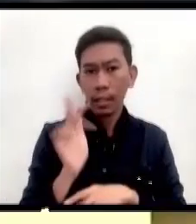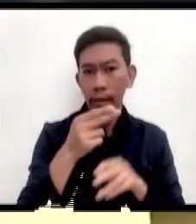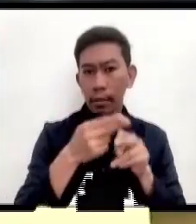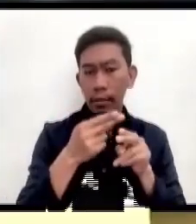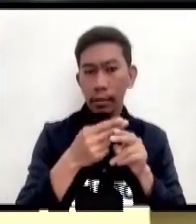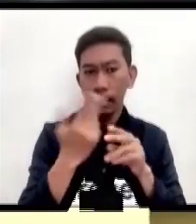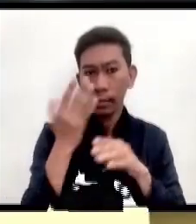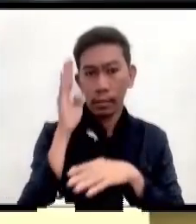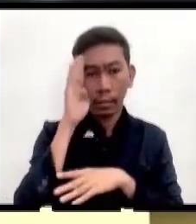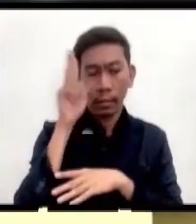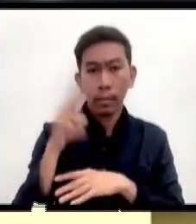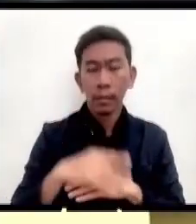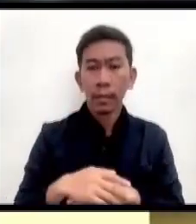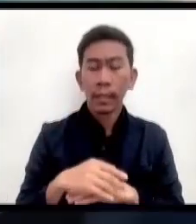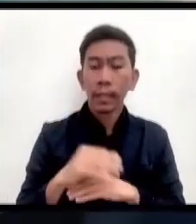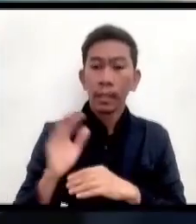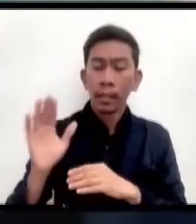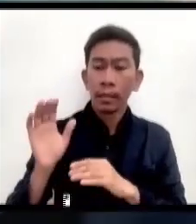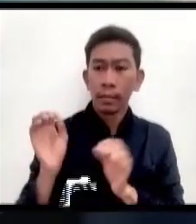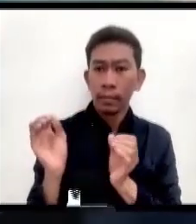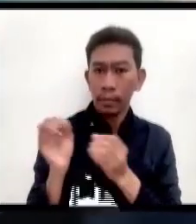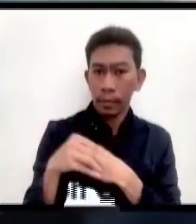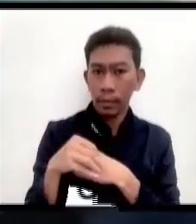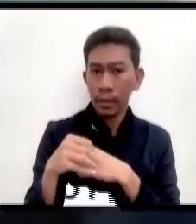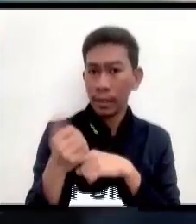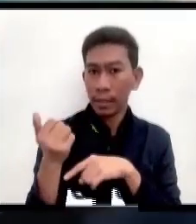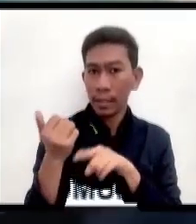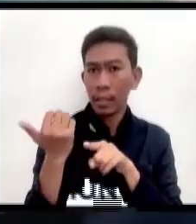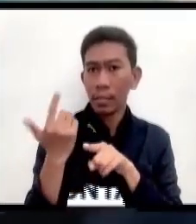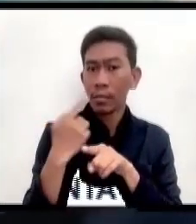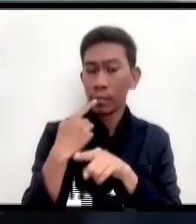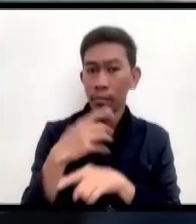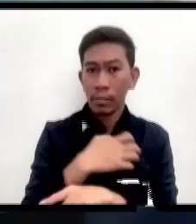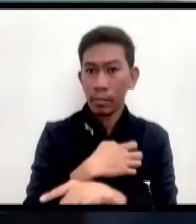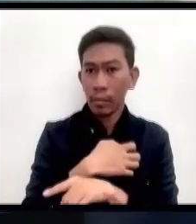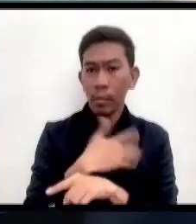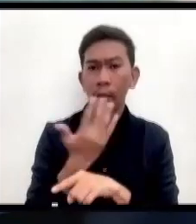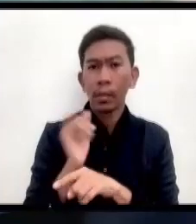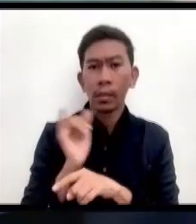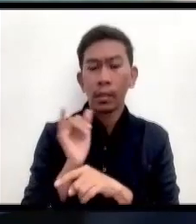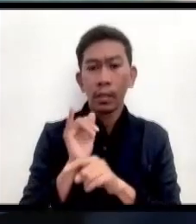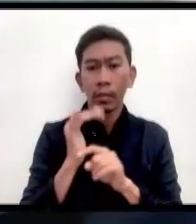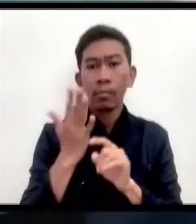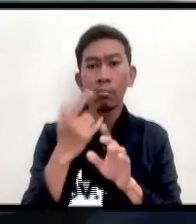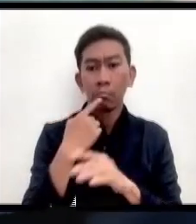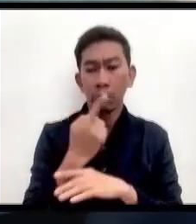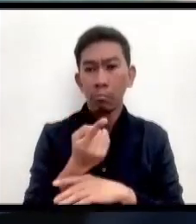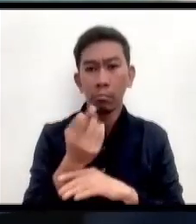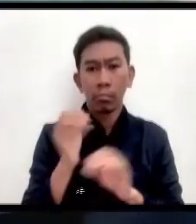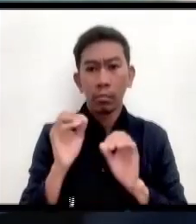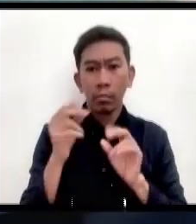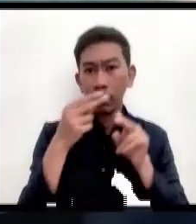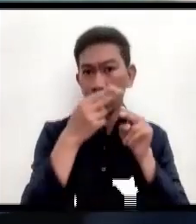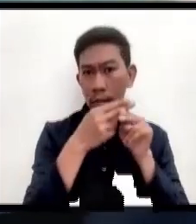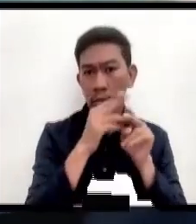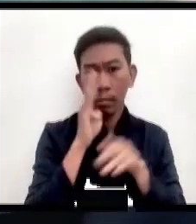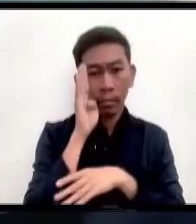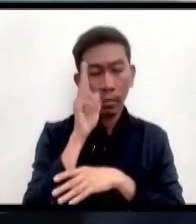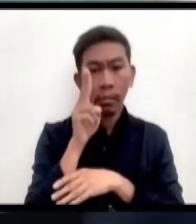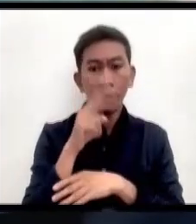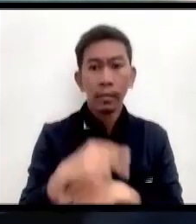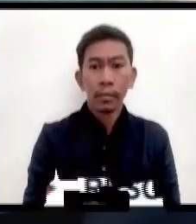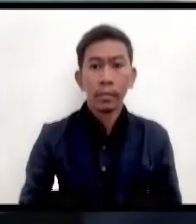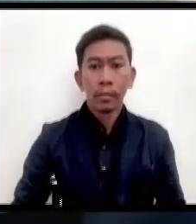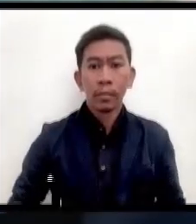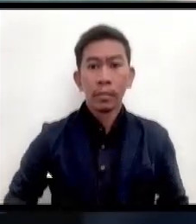System, itinanggi rin ang paratang. On the part of the PNP, sir, we have not seen any document or list na nandun po